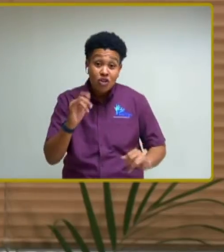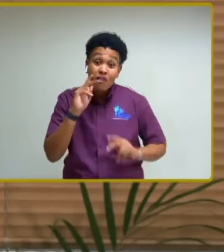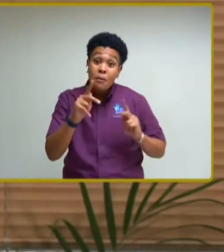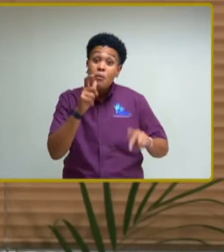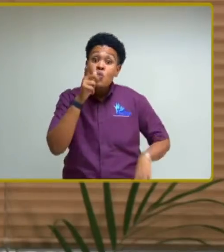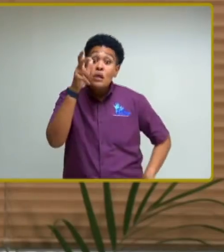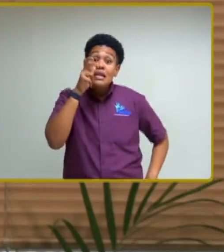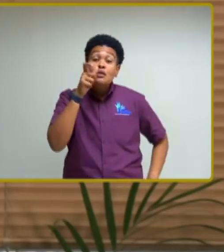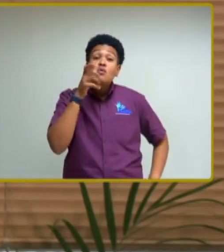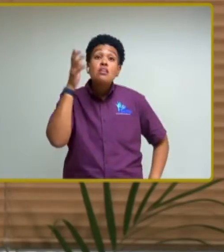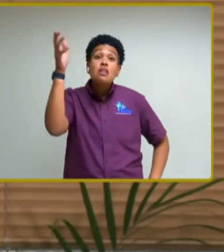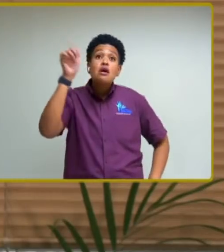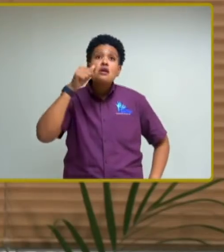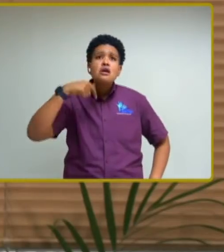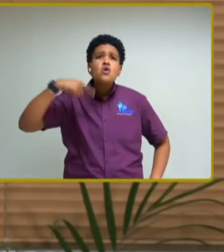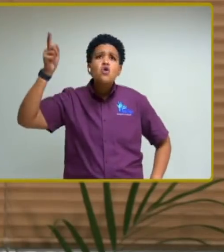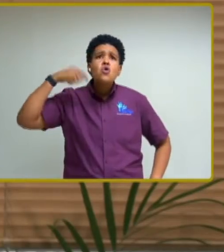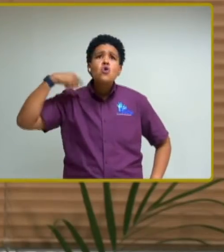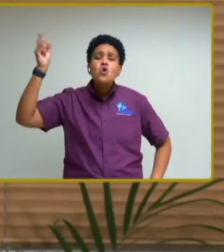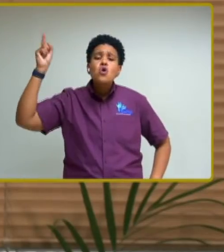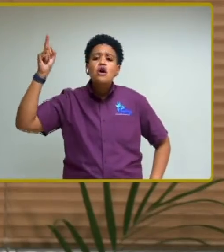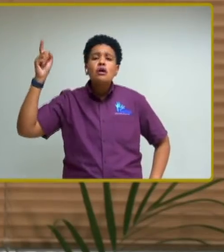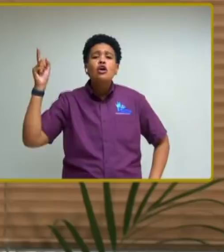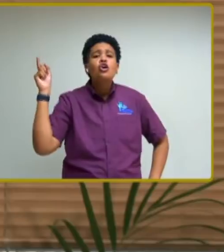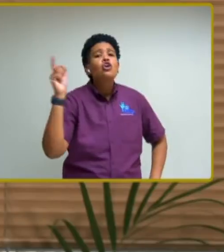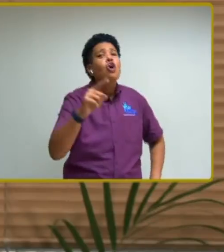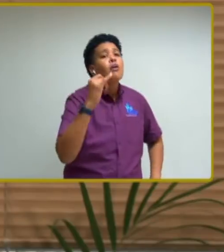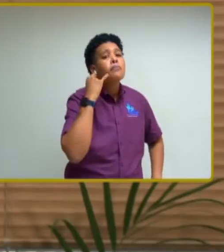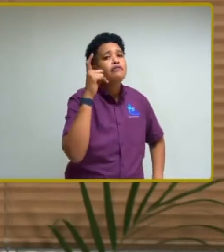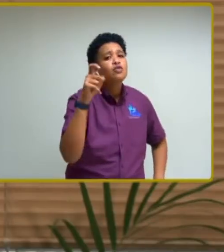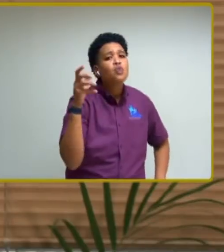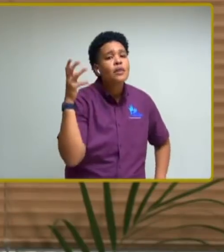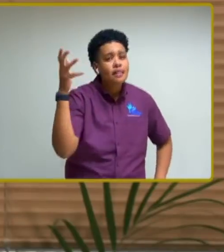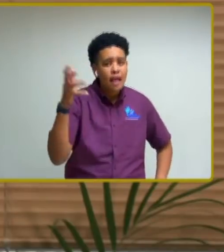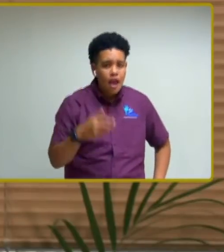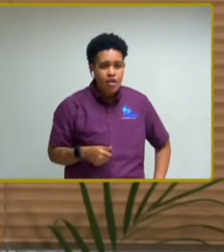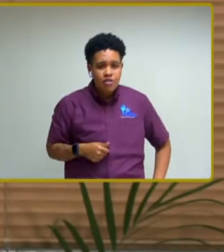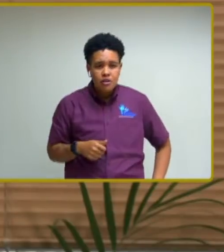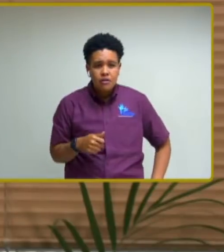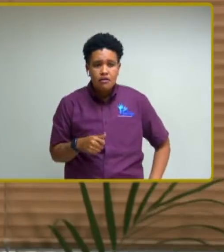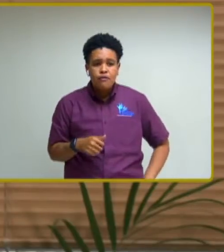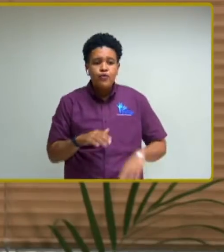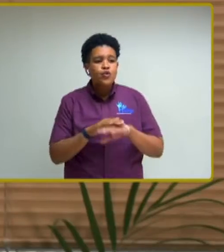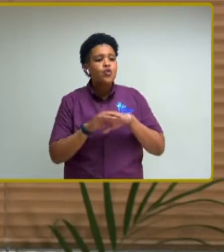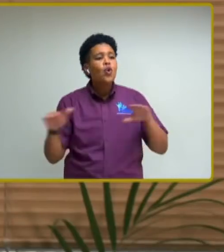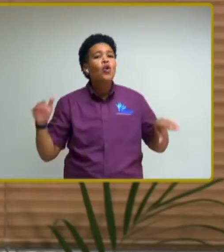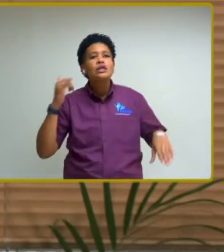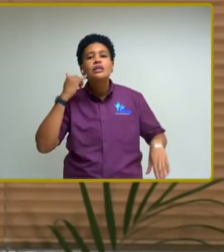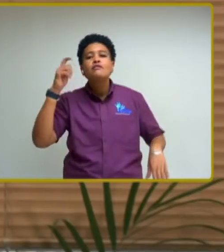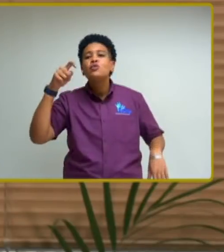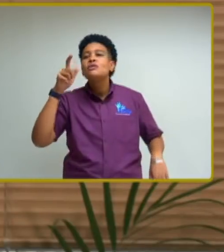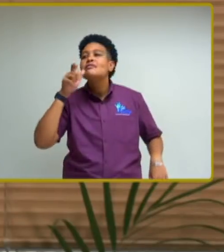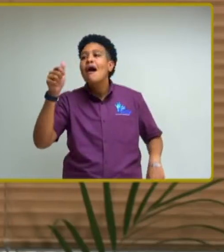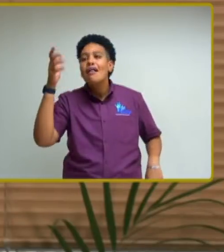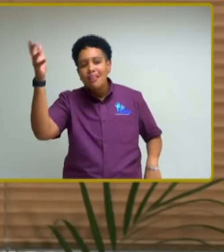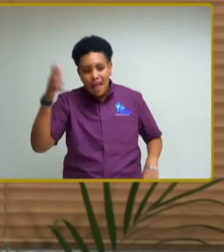should be there tomorrow, come if you should be there. Don't if you should not be